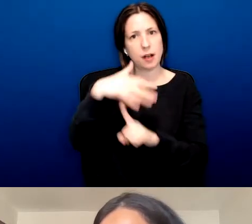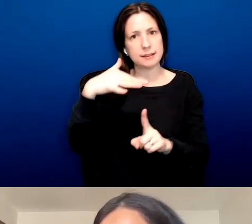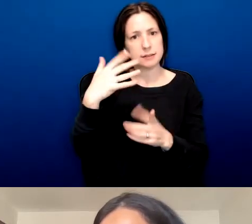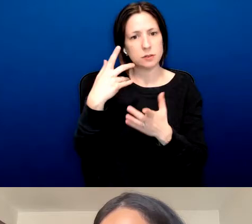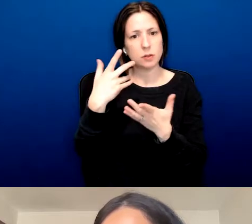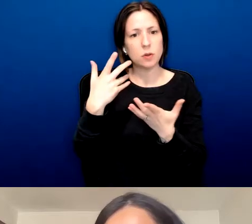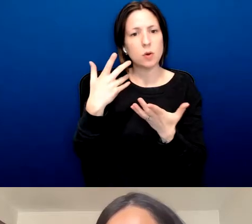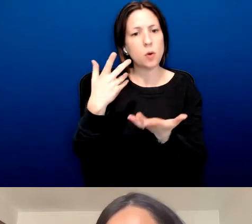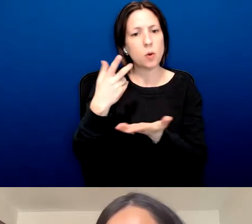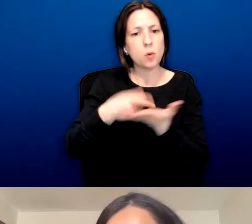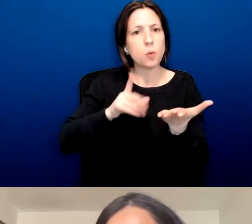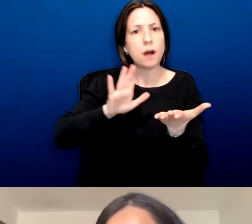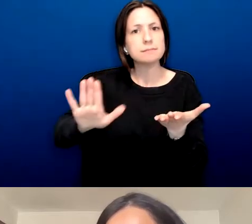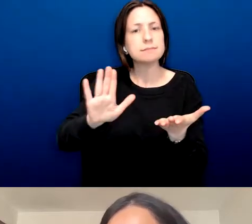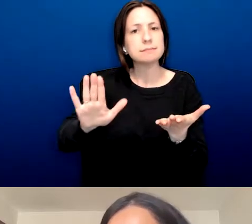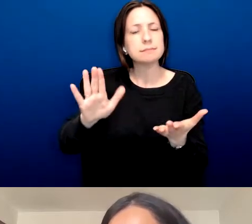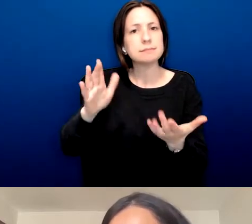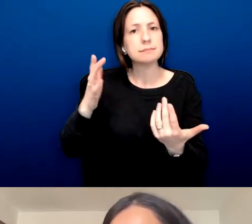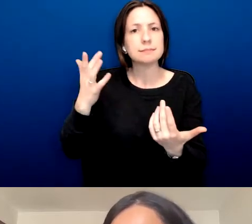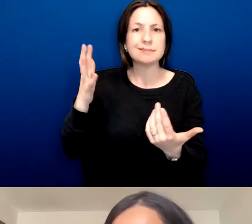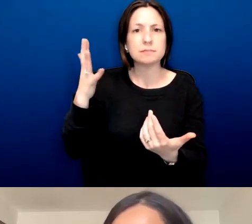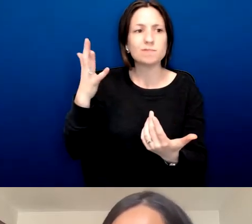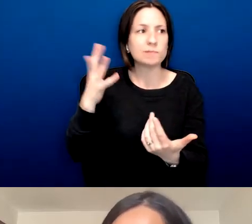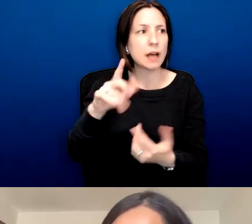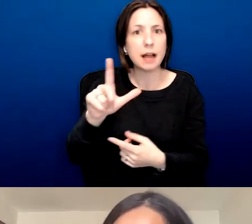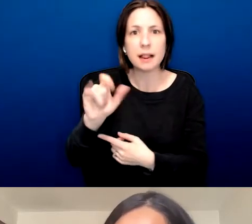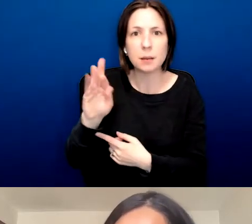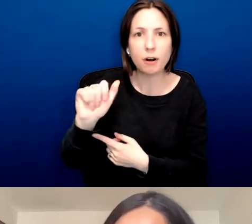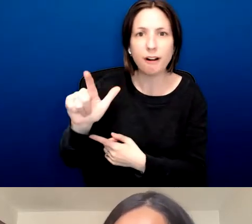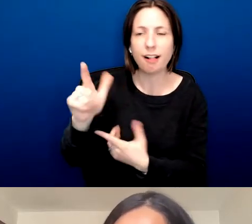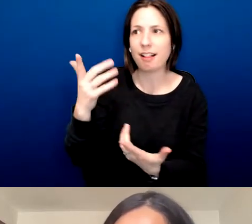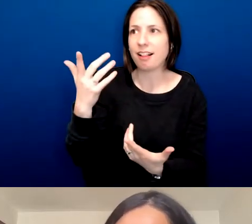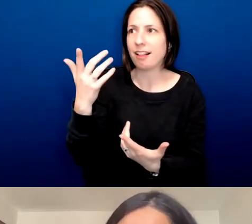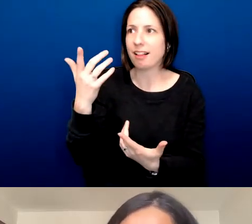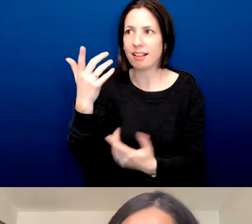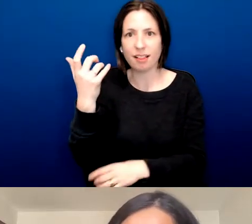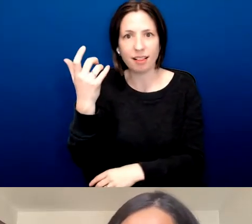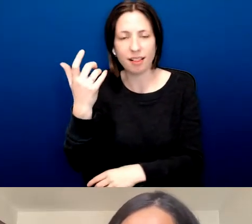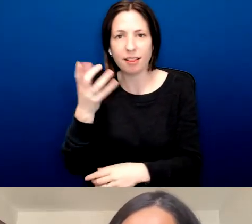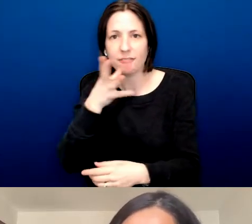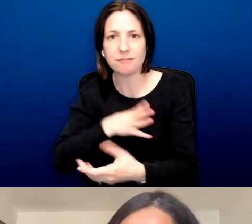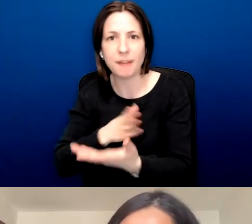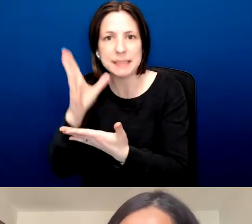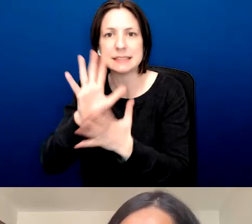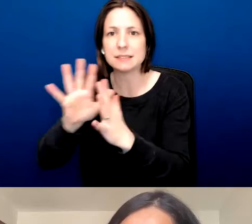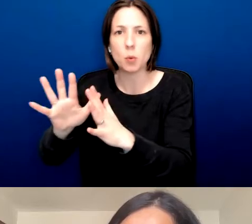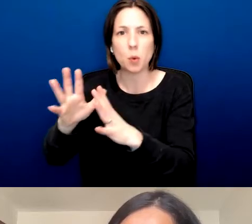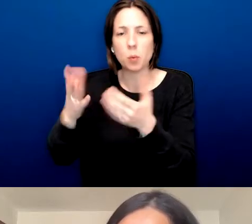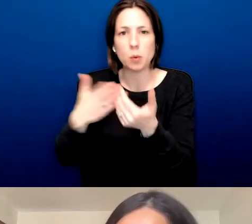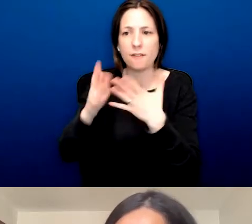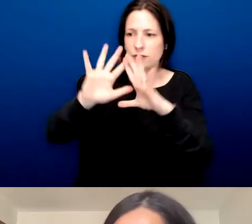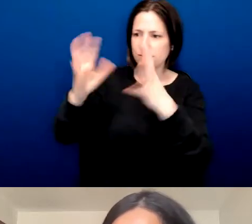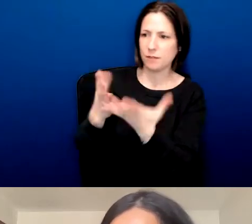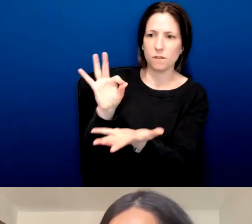liberal feminist or whatever lean and feminist framework that comes from. It was a conversation that